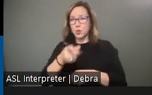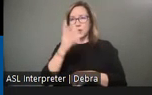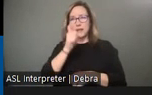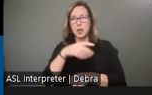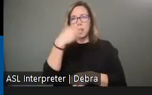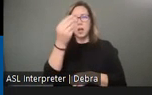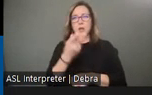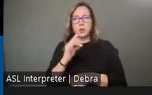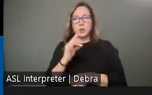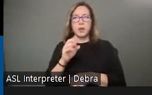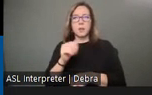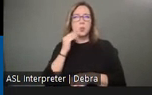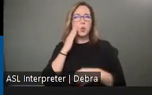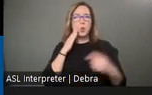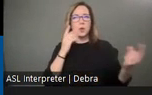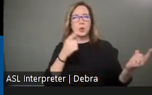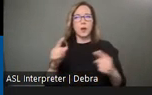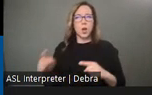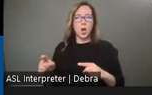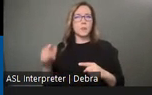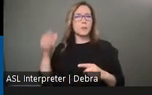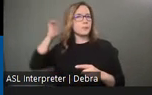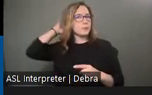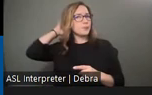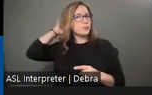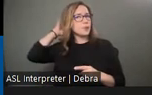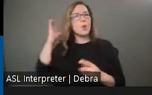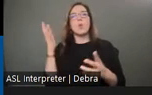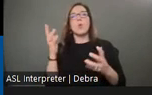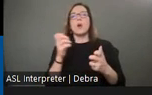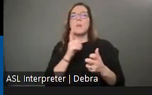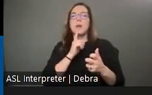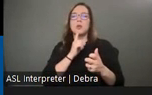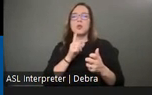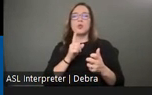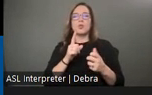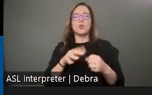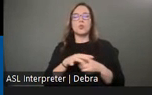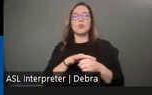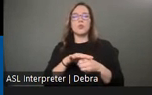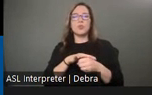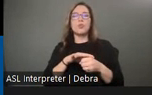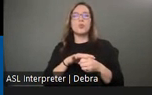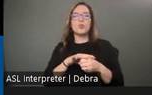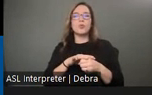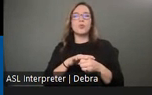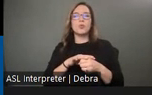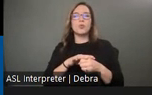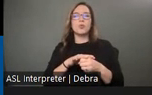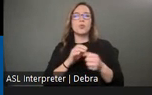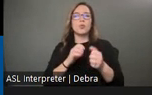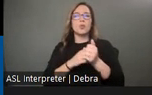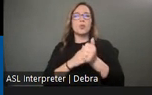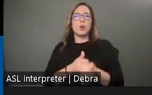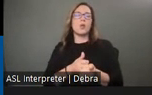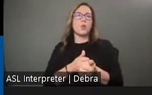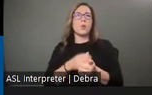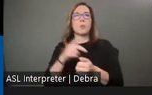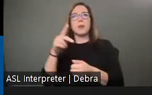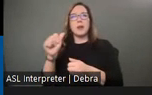an understanding of the activities going on, because there will be, we want to make sure that the regions are communicating with the PA recipient and the